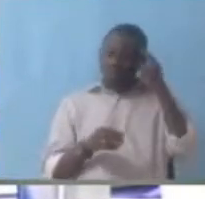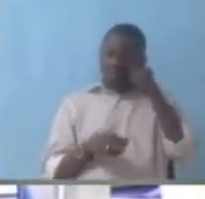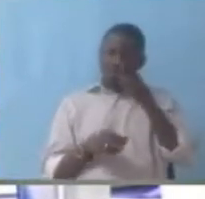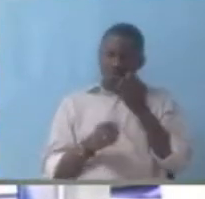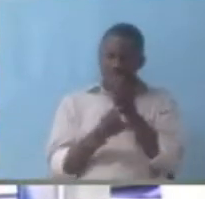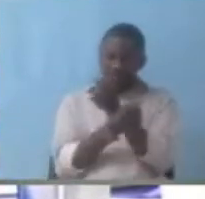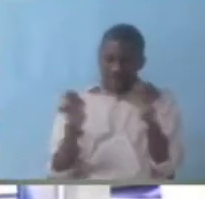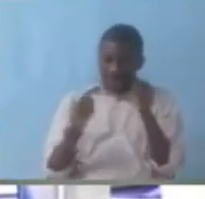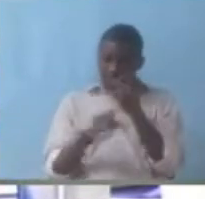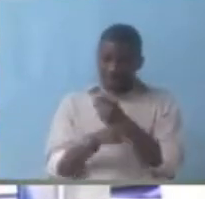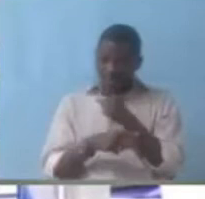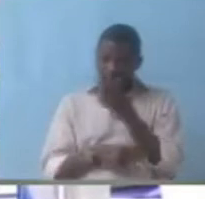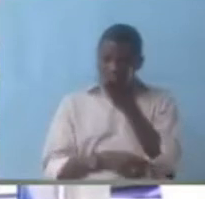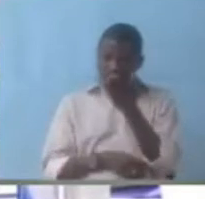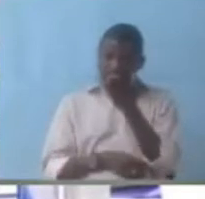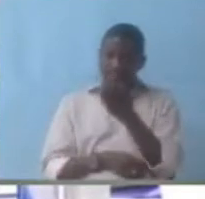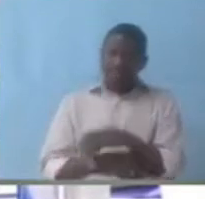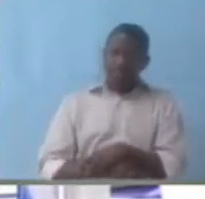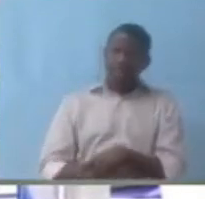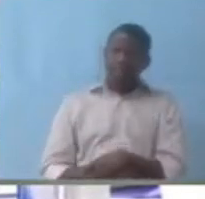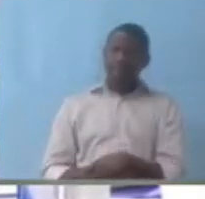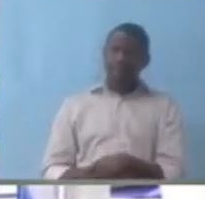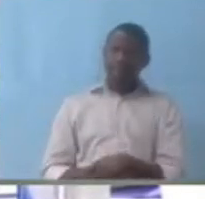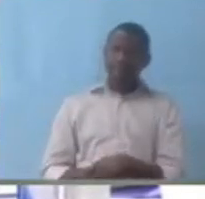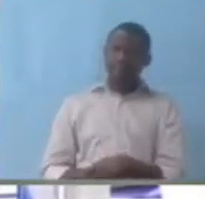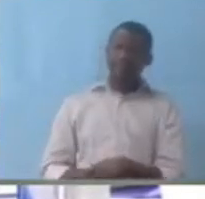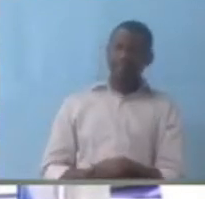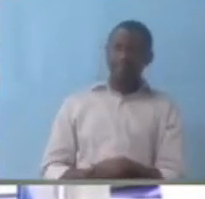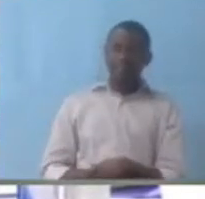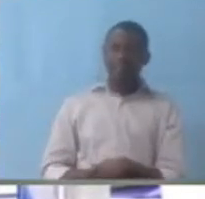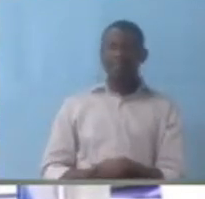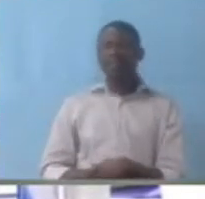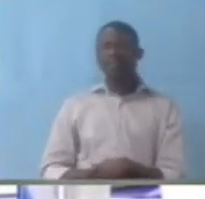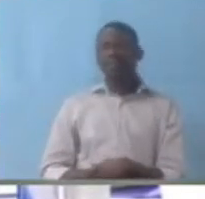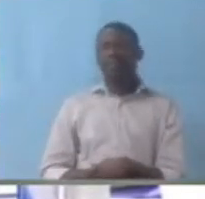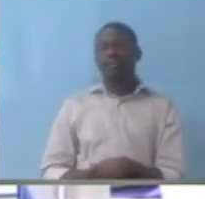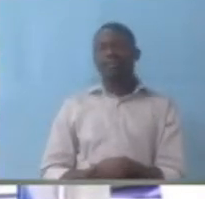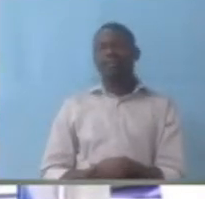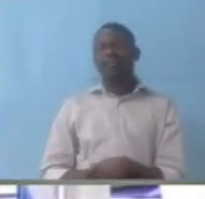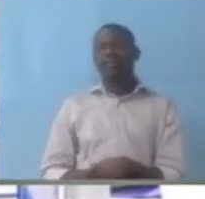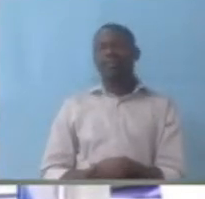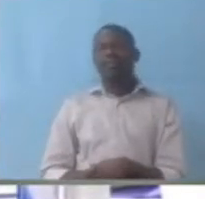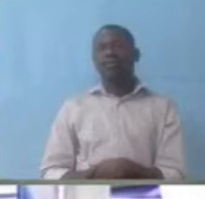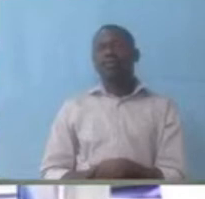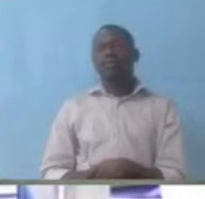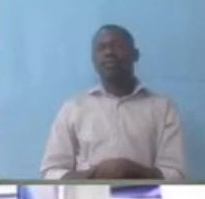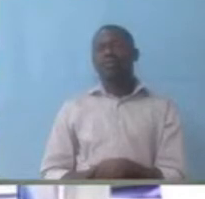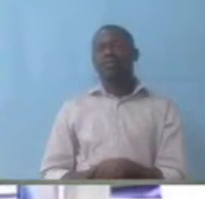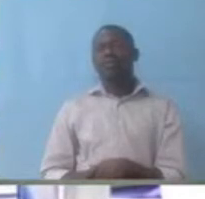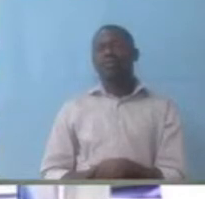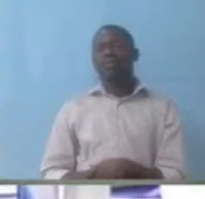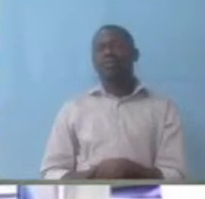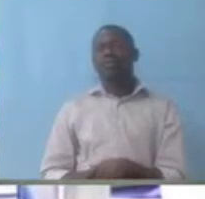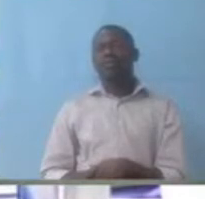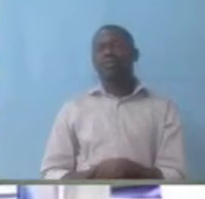natara nu itamane da bula nyun ko konon denu nyim banku be kala banku le de mialan ko kairo nin tenku ngode taranu nyim banku kan wo wato